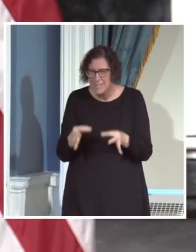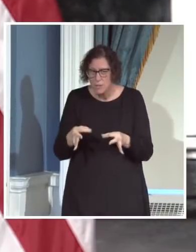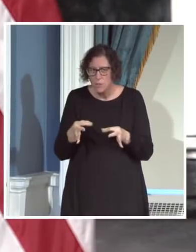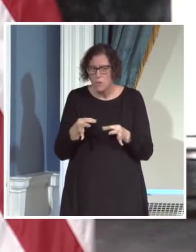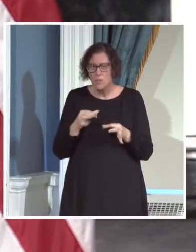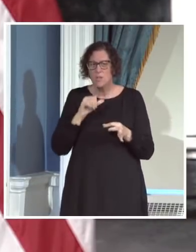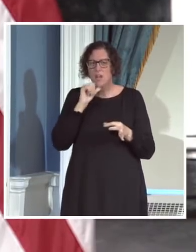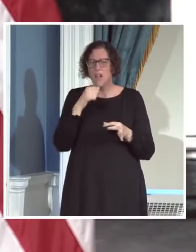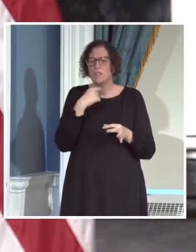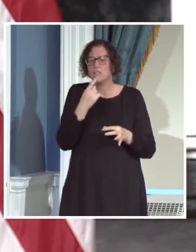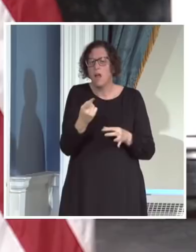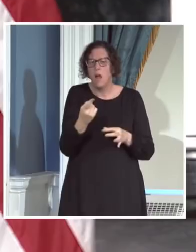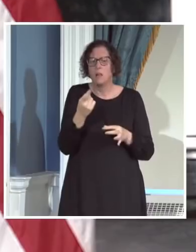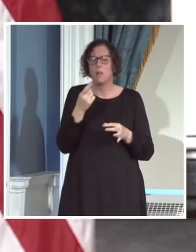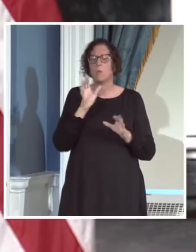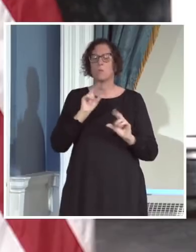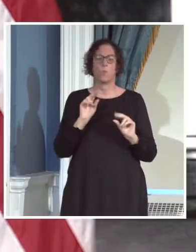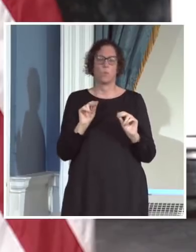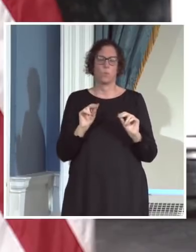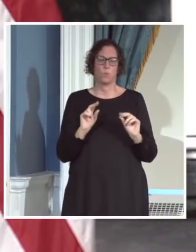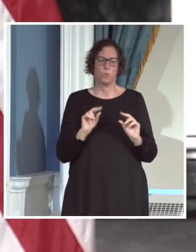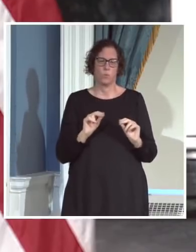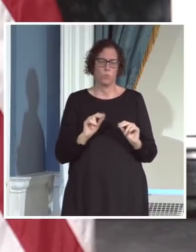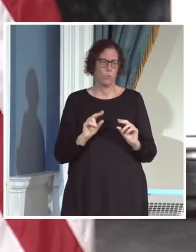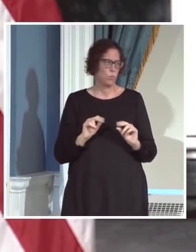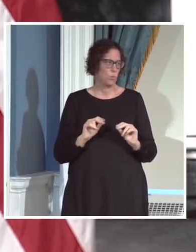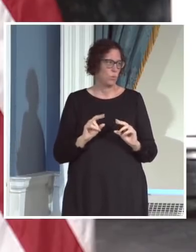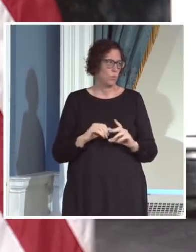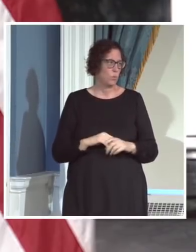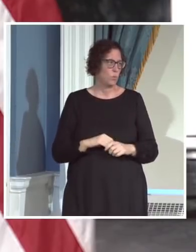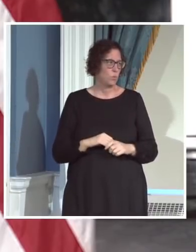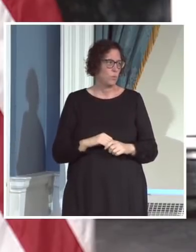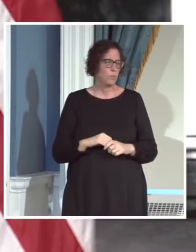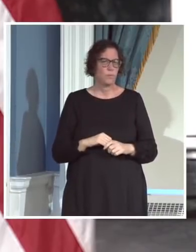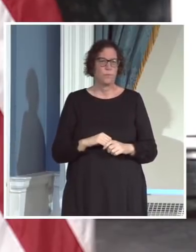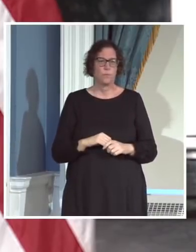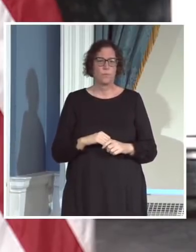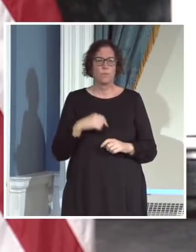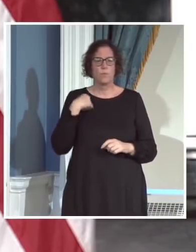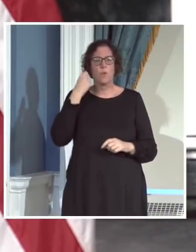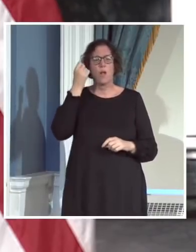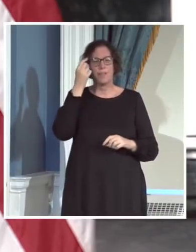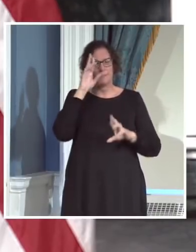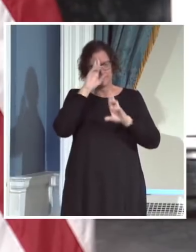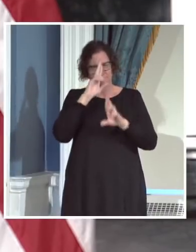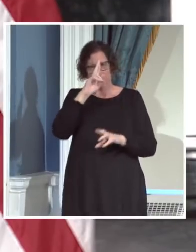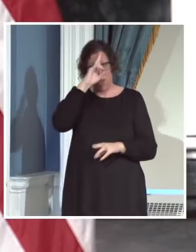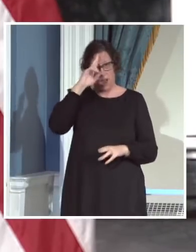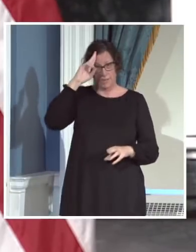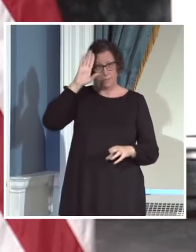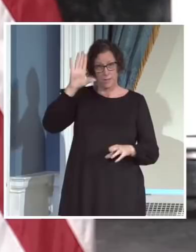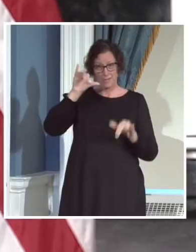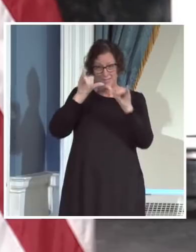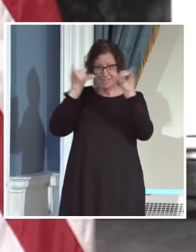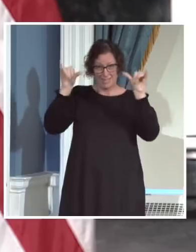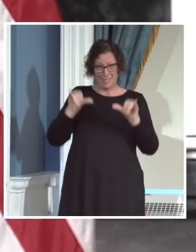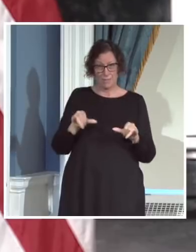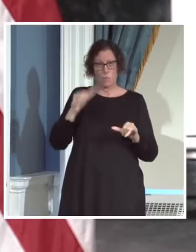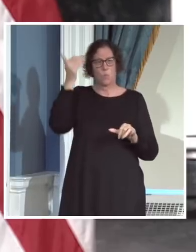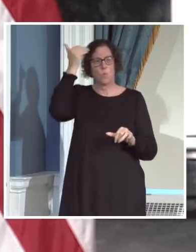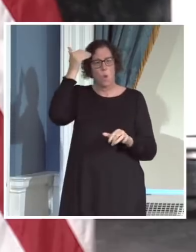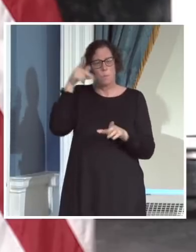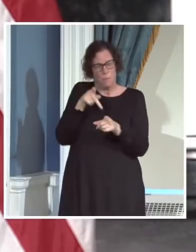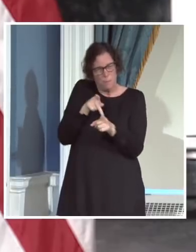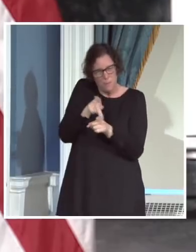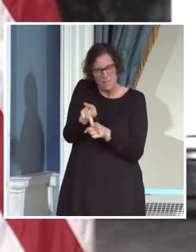ethical choices, but I respect that they're very professional organizations. In terms of our public